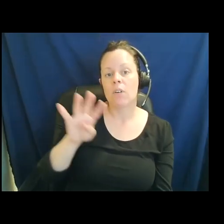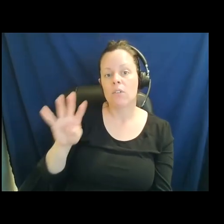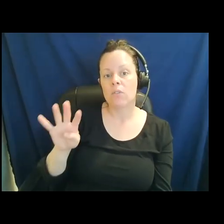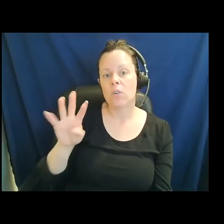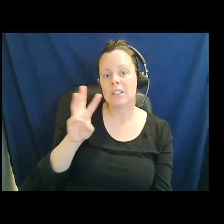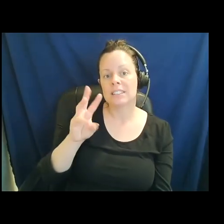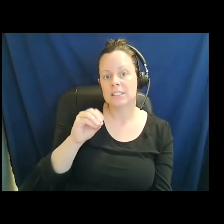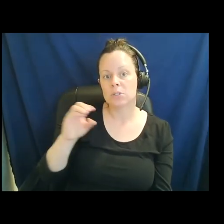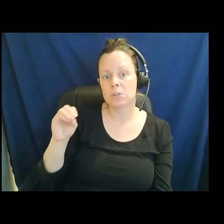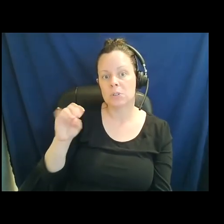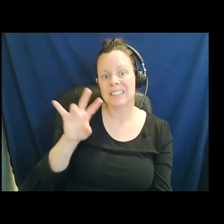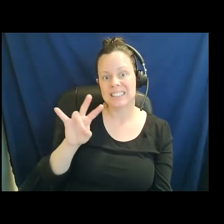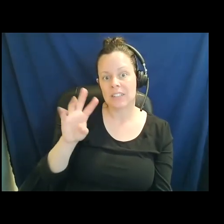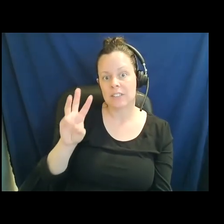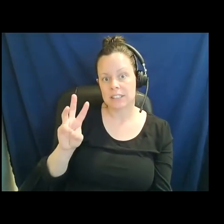844-600-7627.